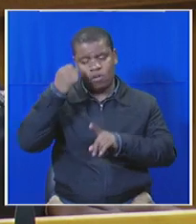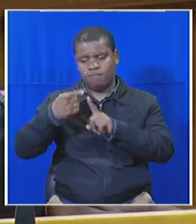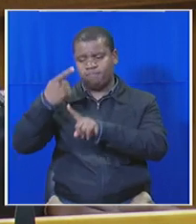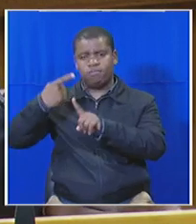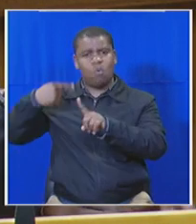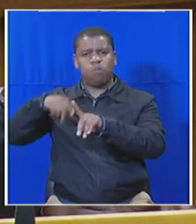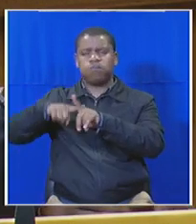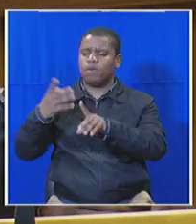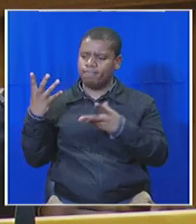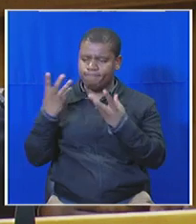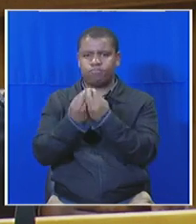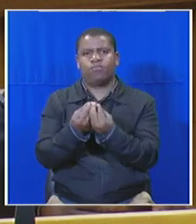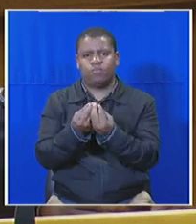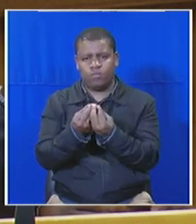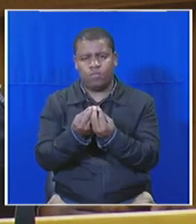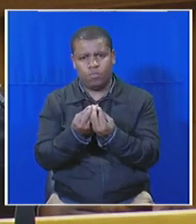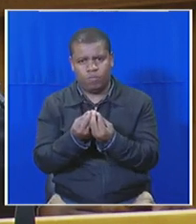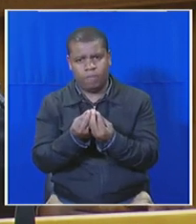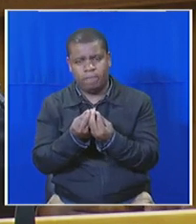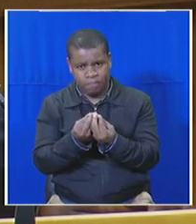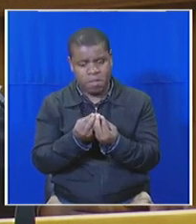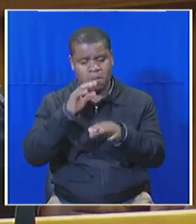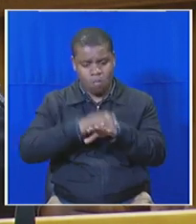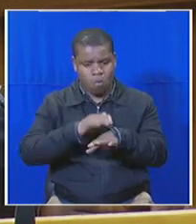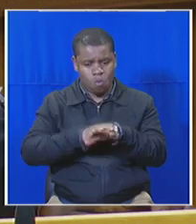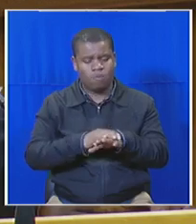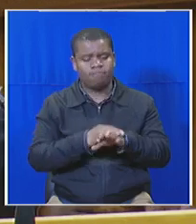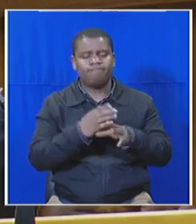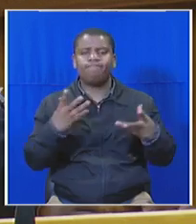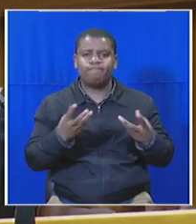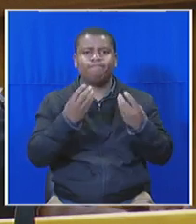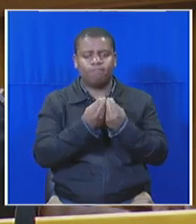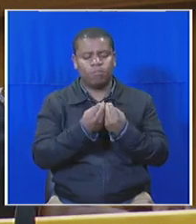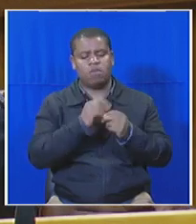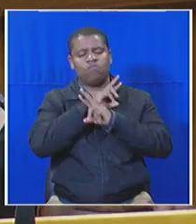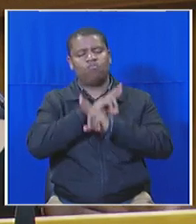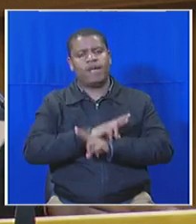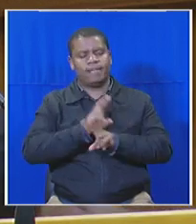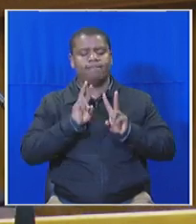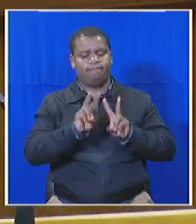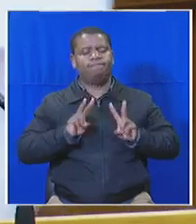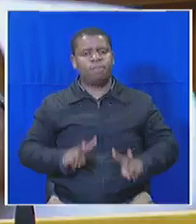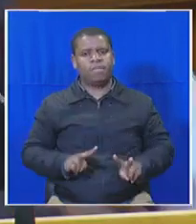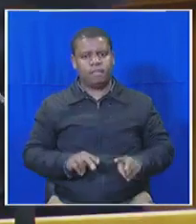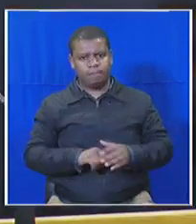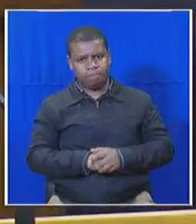have shared with Honorable Mubu, and allow him to rest in peace. I thank you.